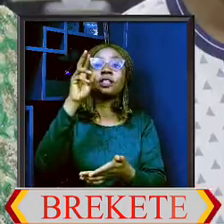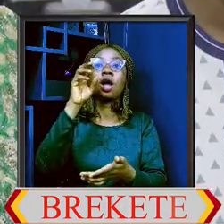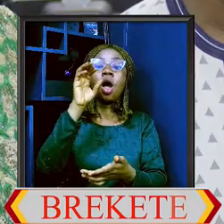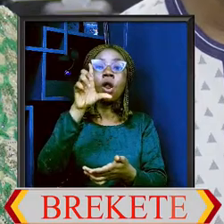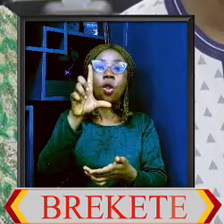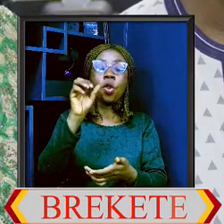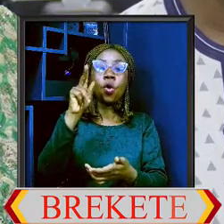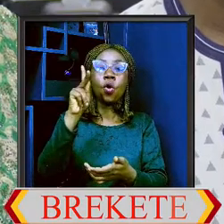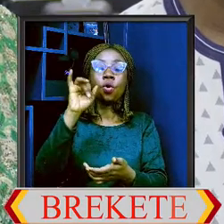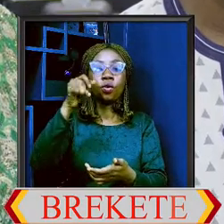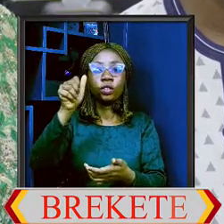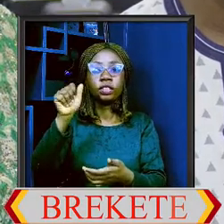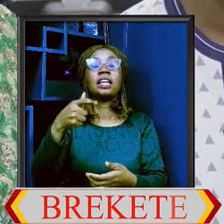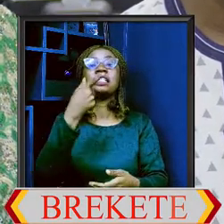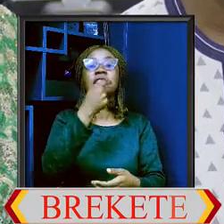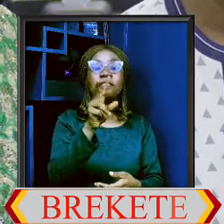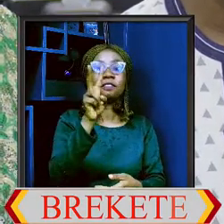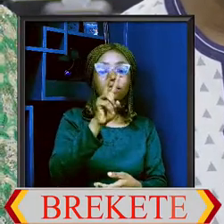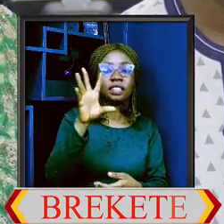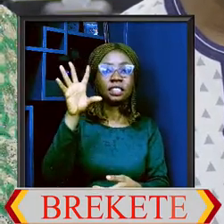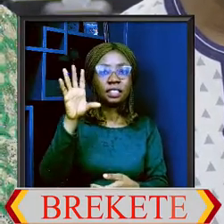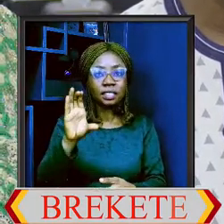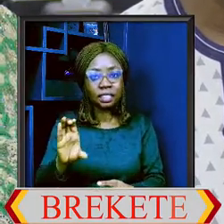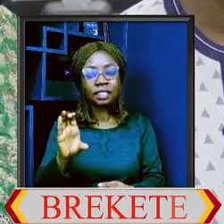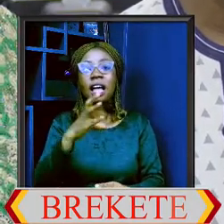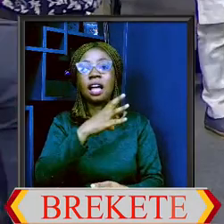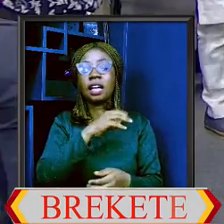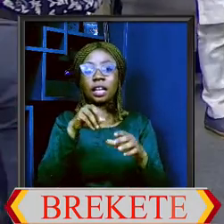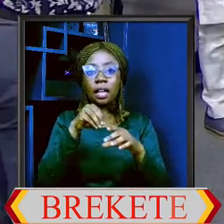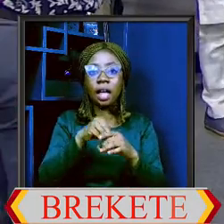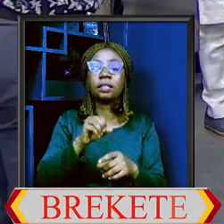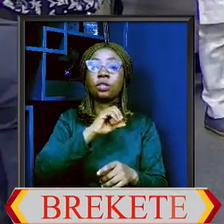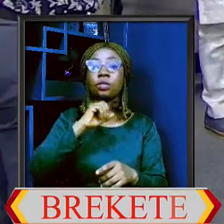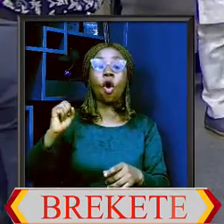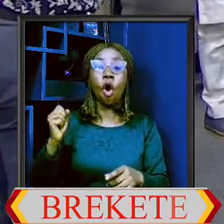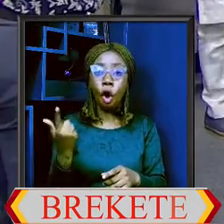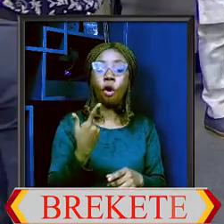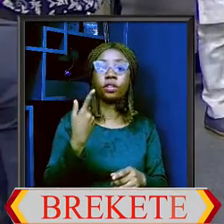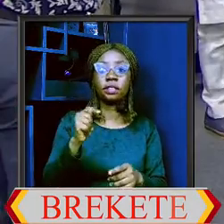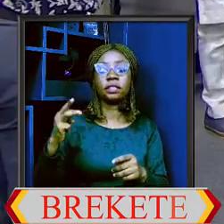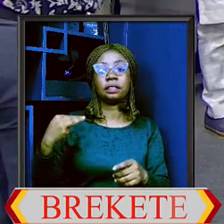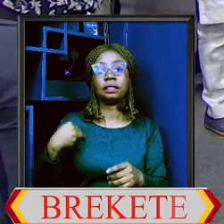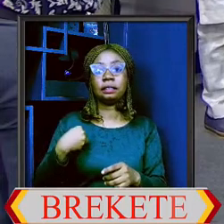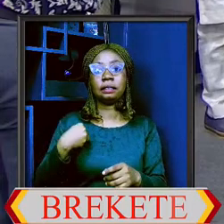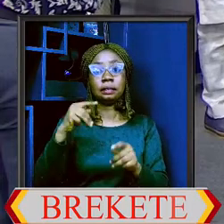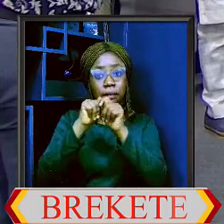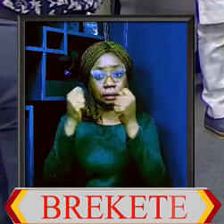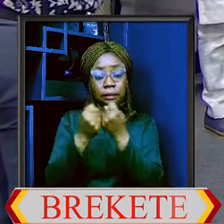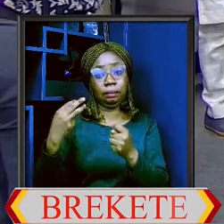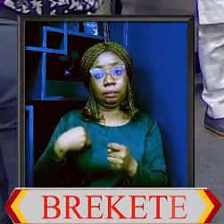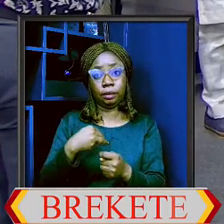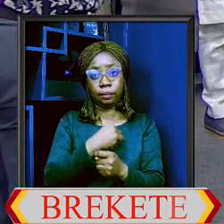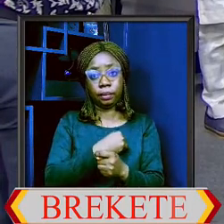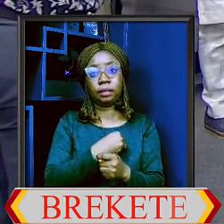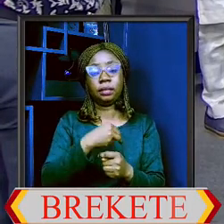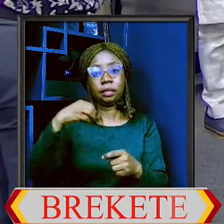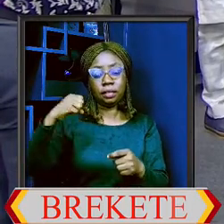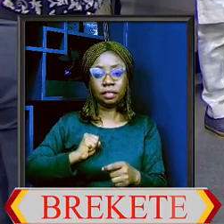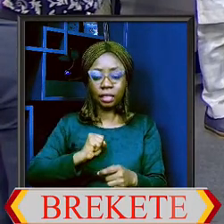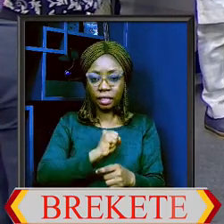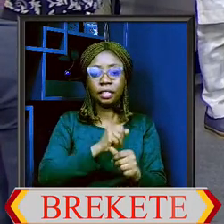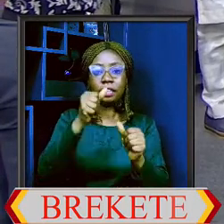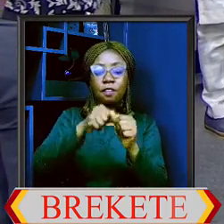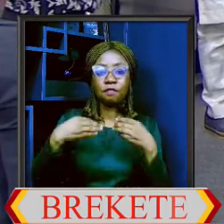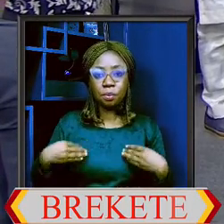loja the vice Chancellor and all the team members the Senate everybody including